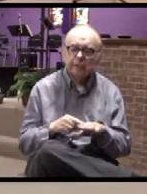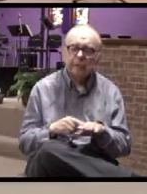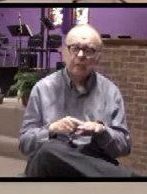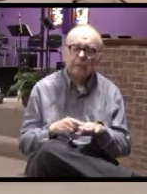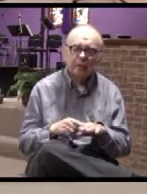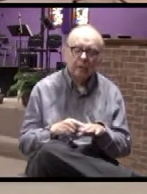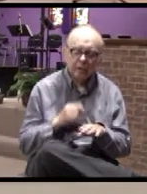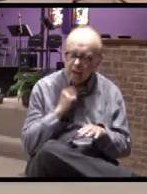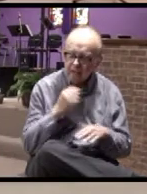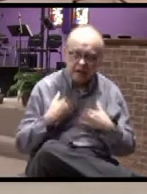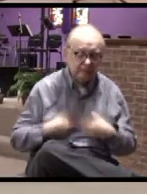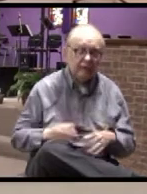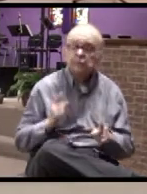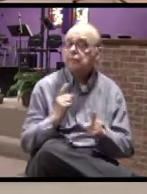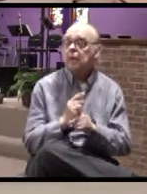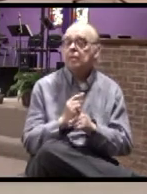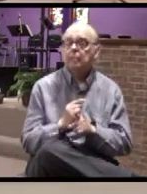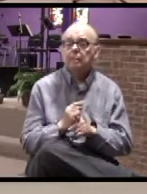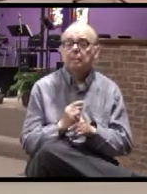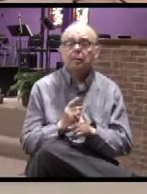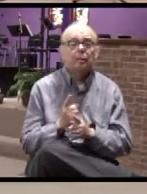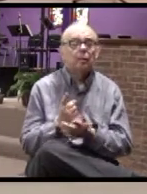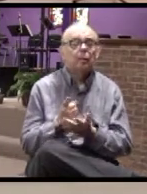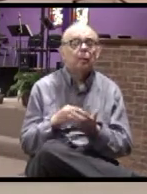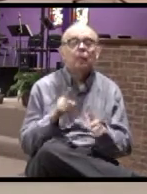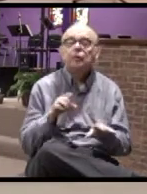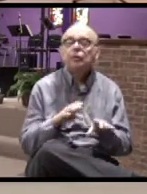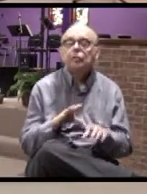not dressed properly, what would you do?